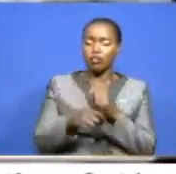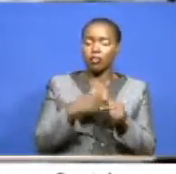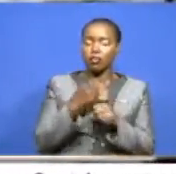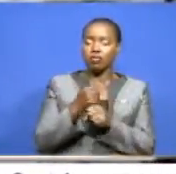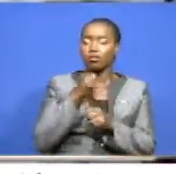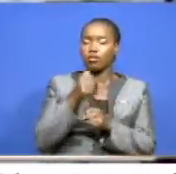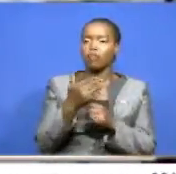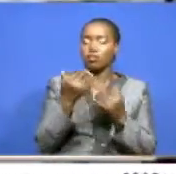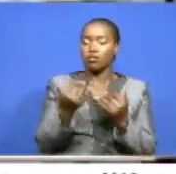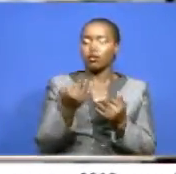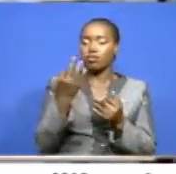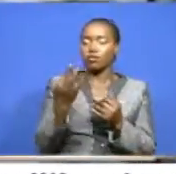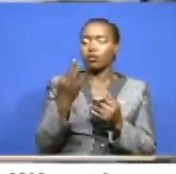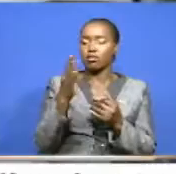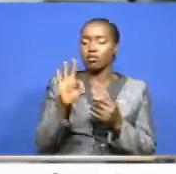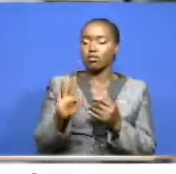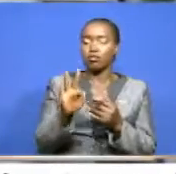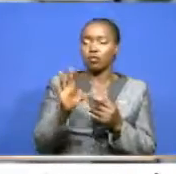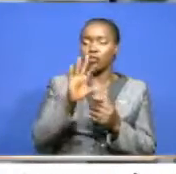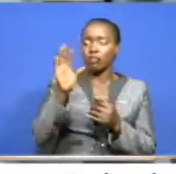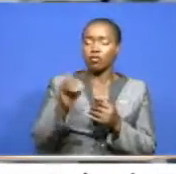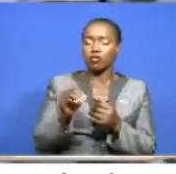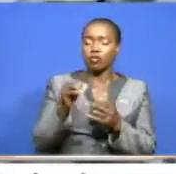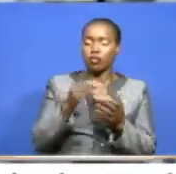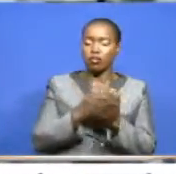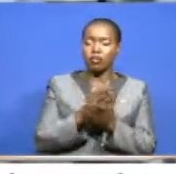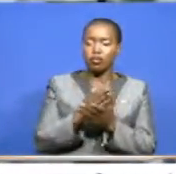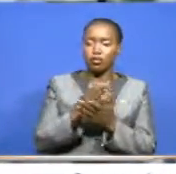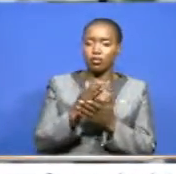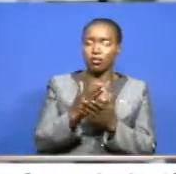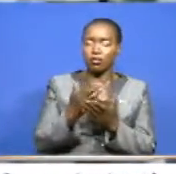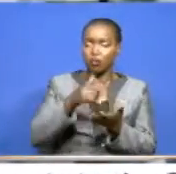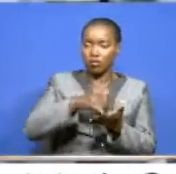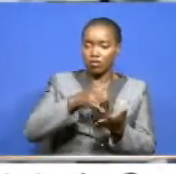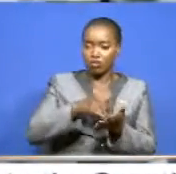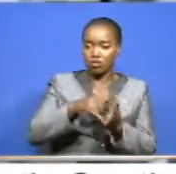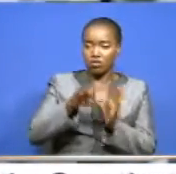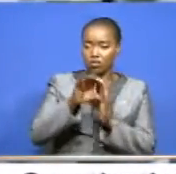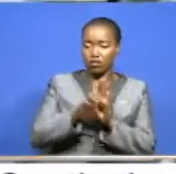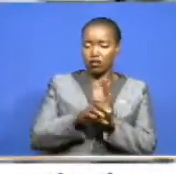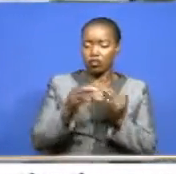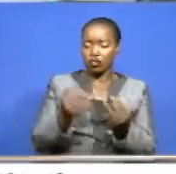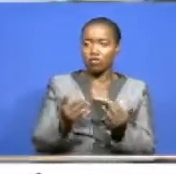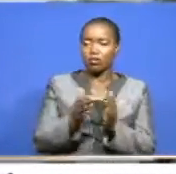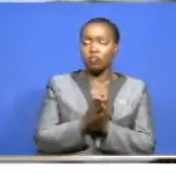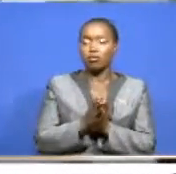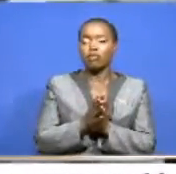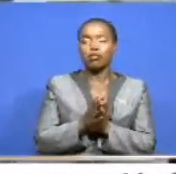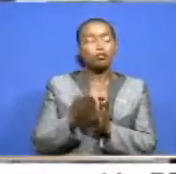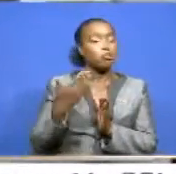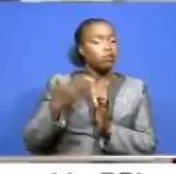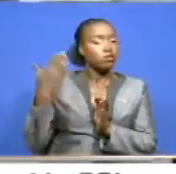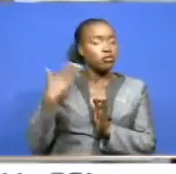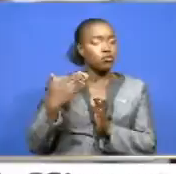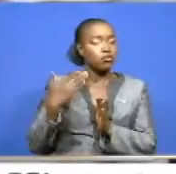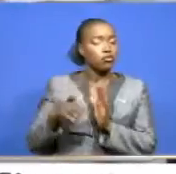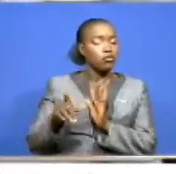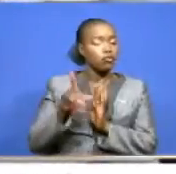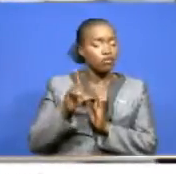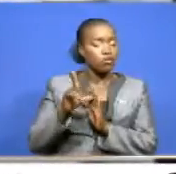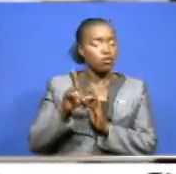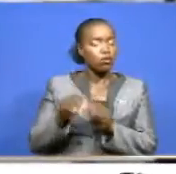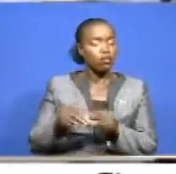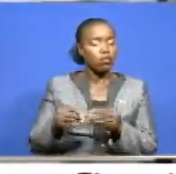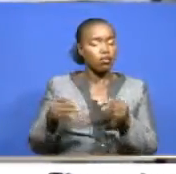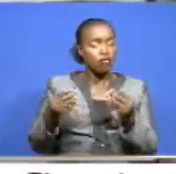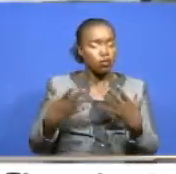that 35% will be enshrined in the constitution right now. No, I know the previous legislation gave us not